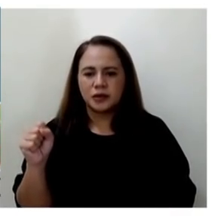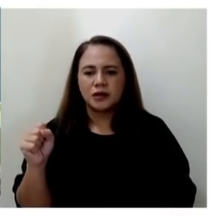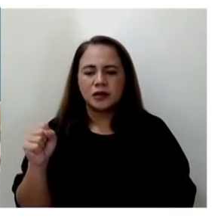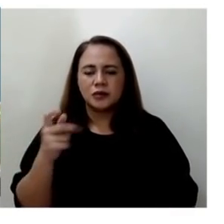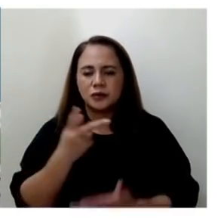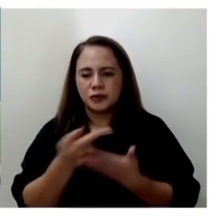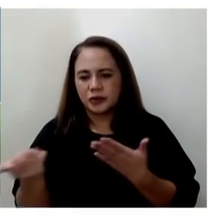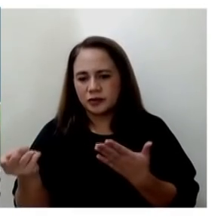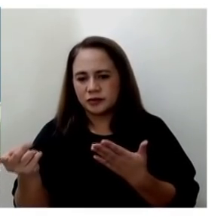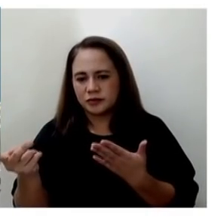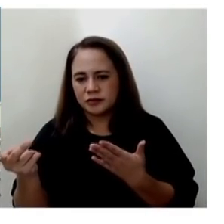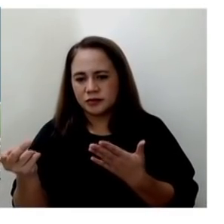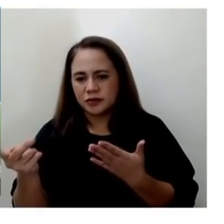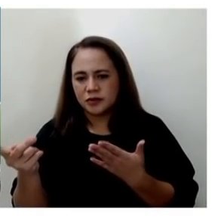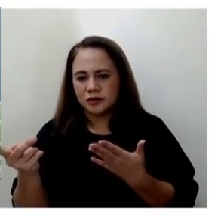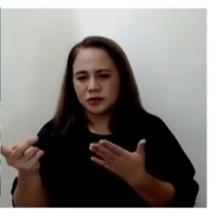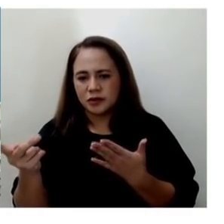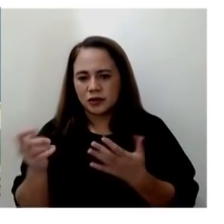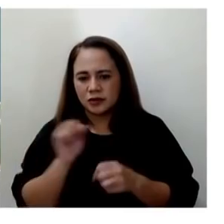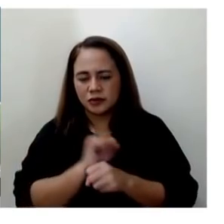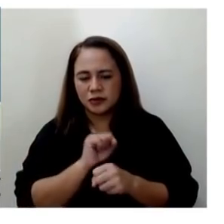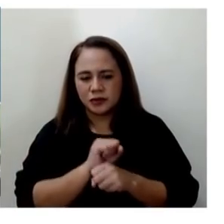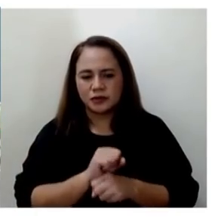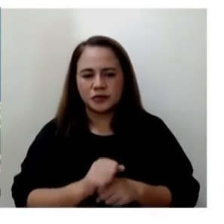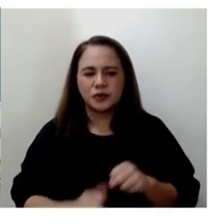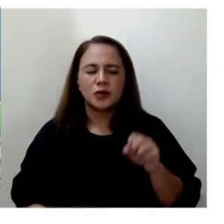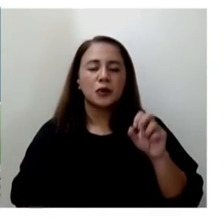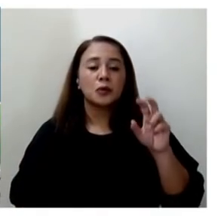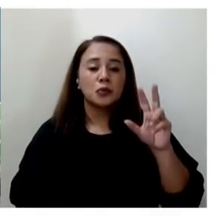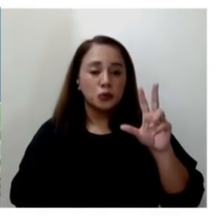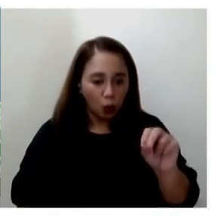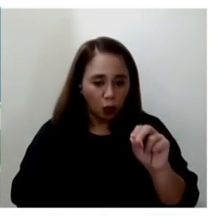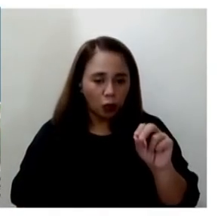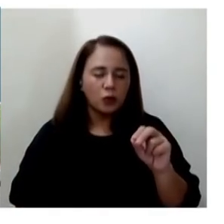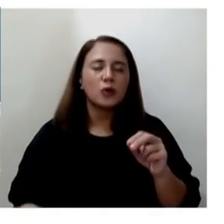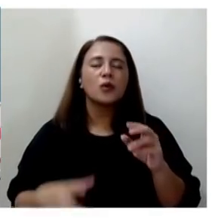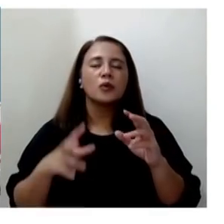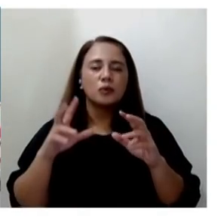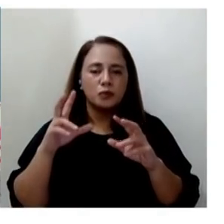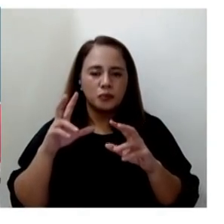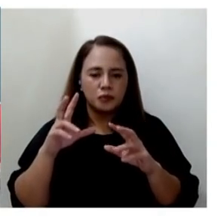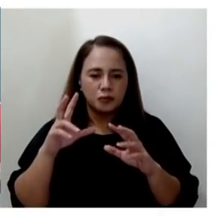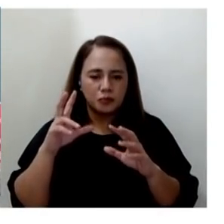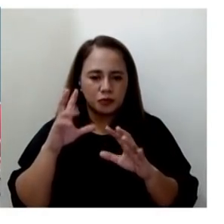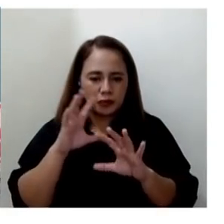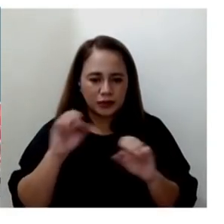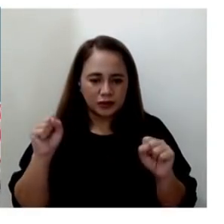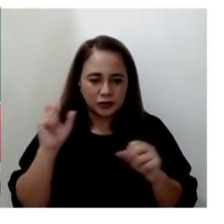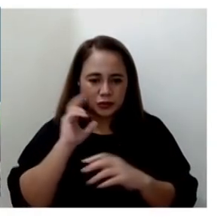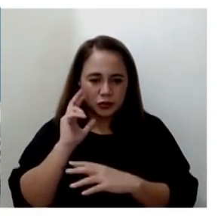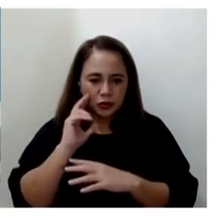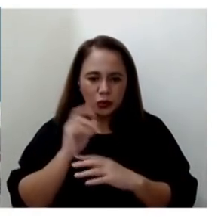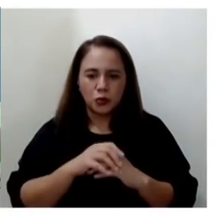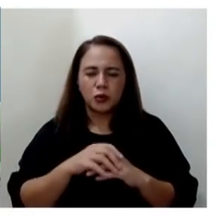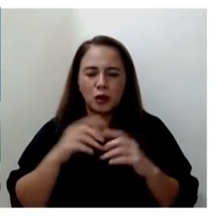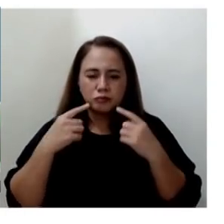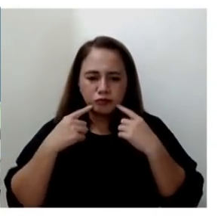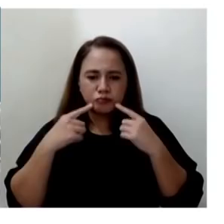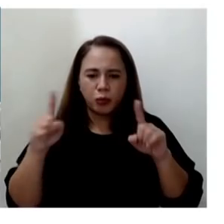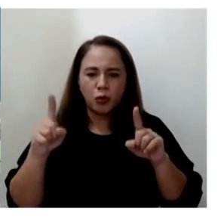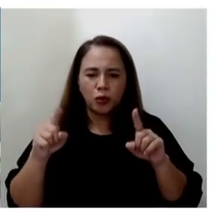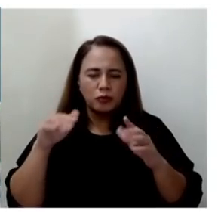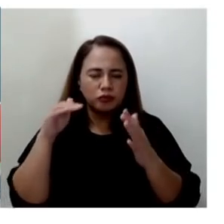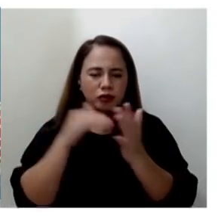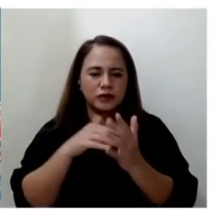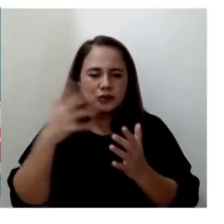failed in this endeavor? No, the president has succeeded in the fight against corruption, and we see it by